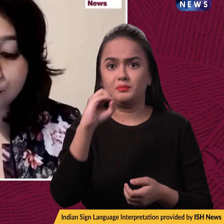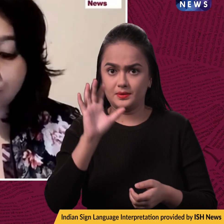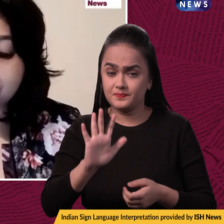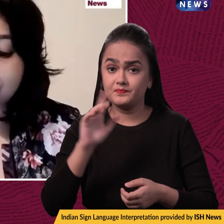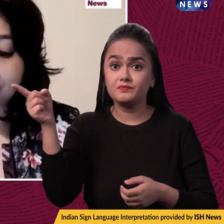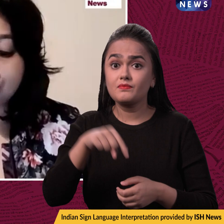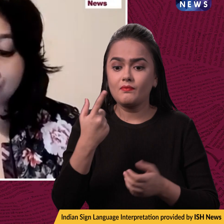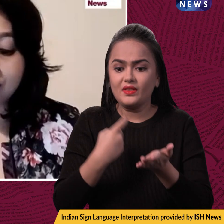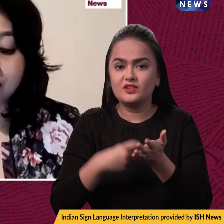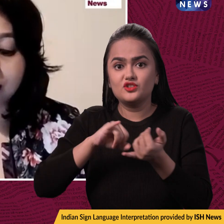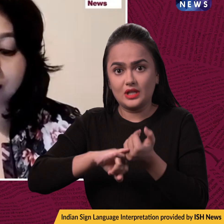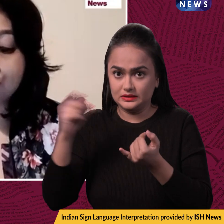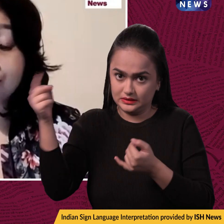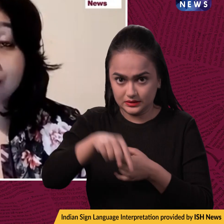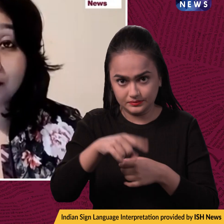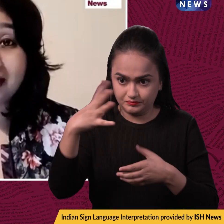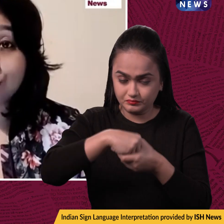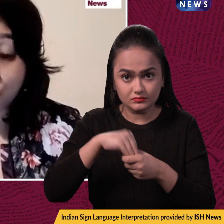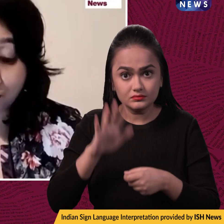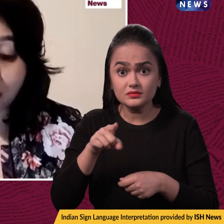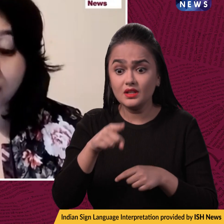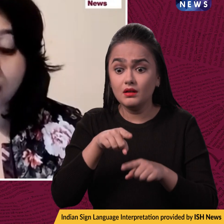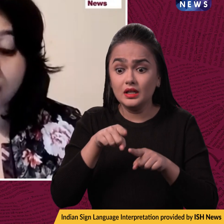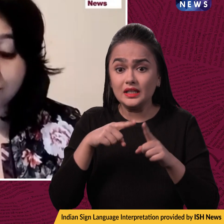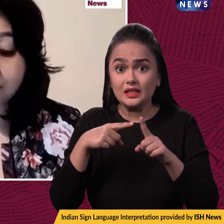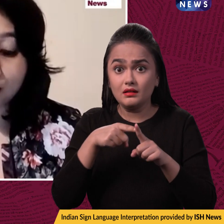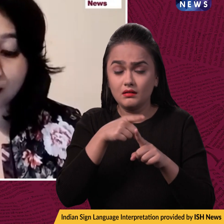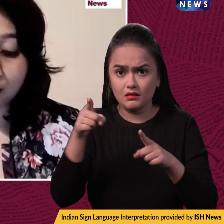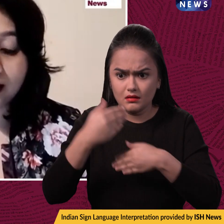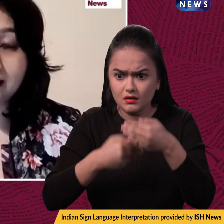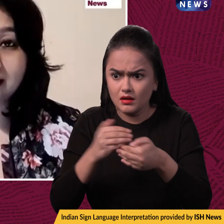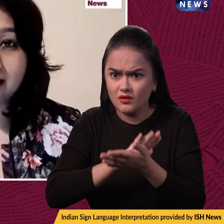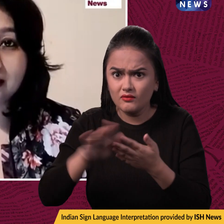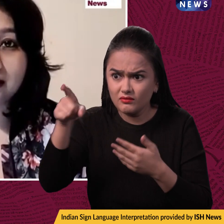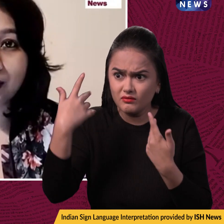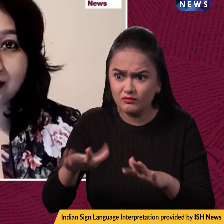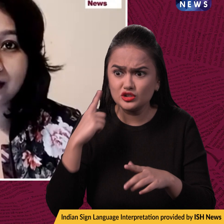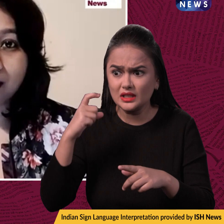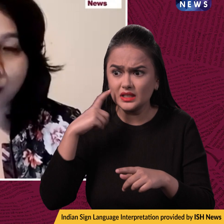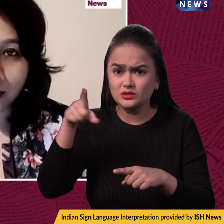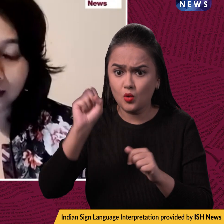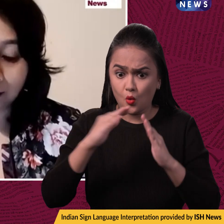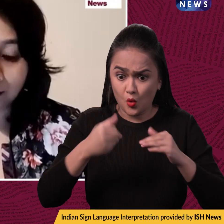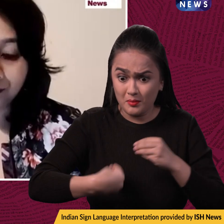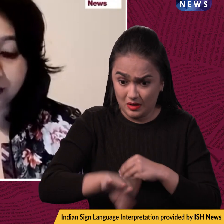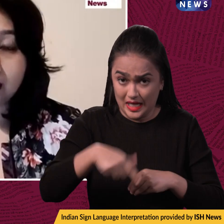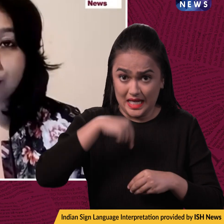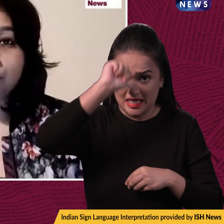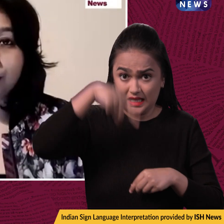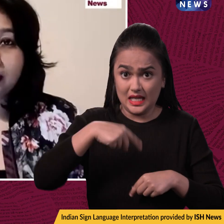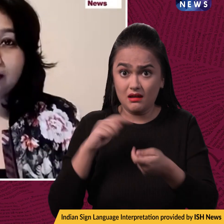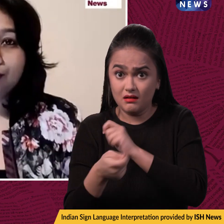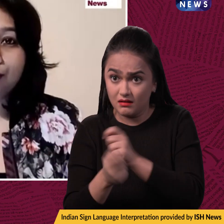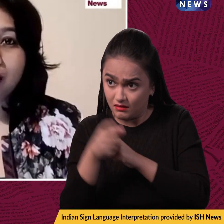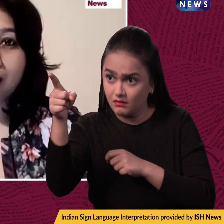October to appoint Mr. Ravi Shastri's successor, whose term gets over after the ongoing ICC T20 World Cup. Now,